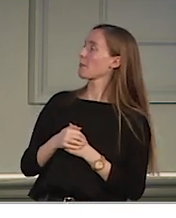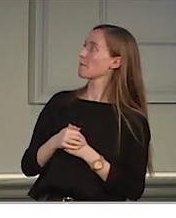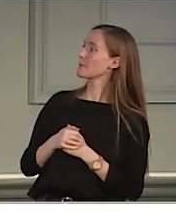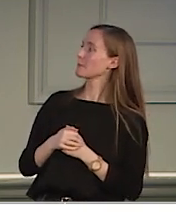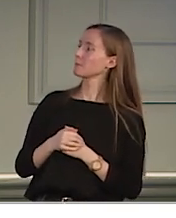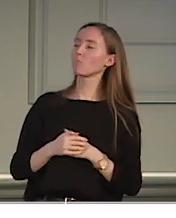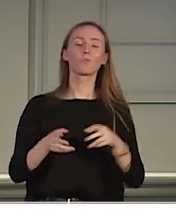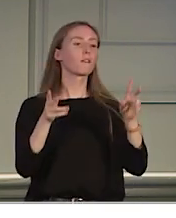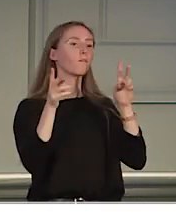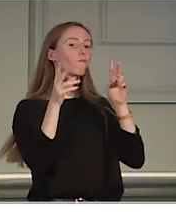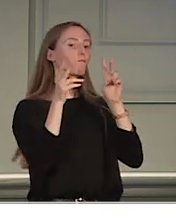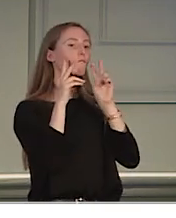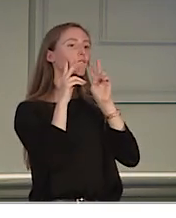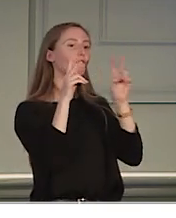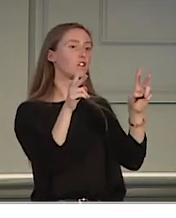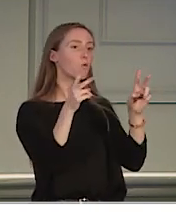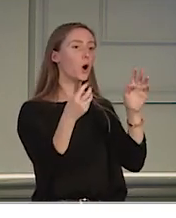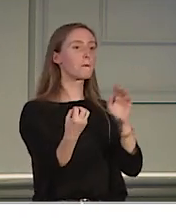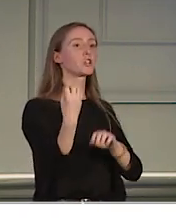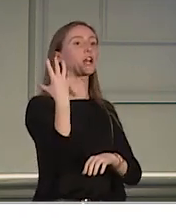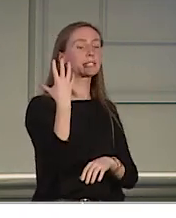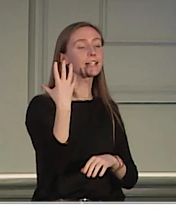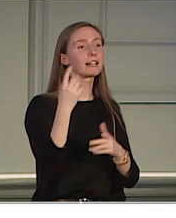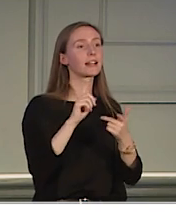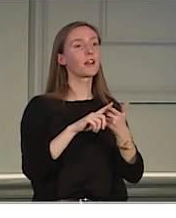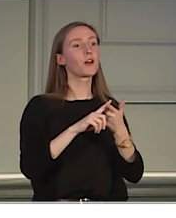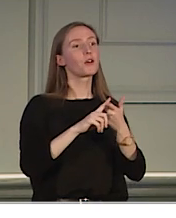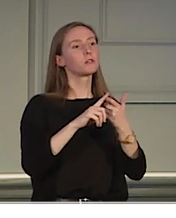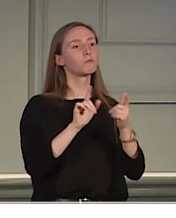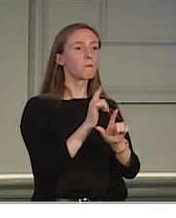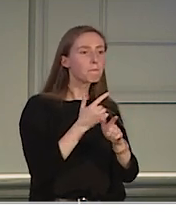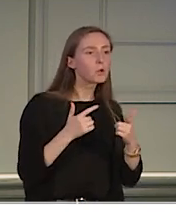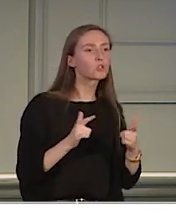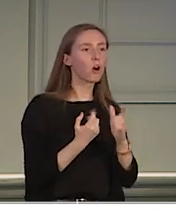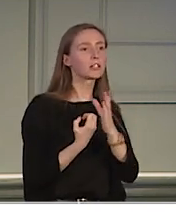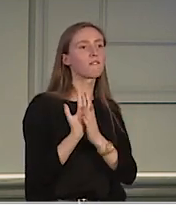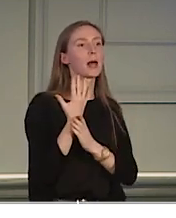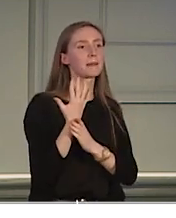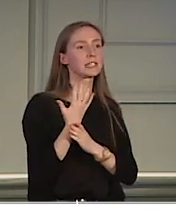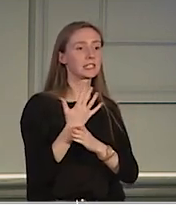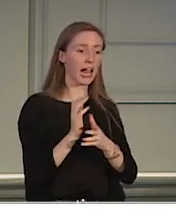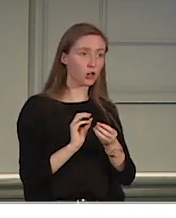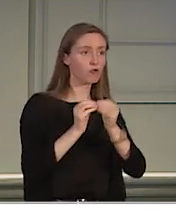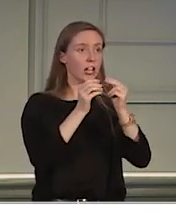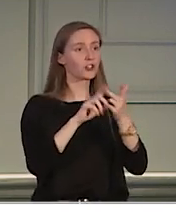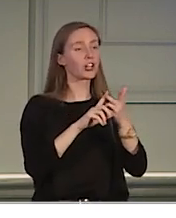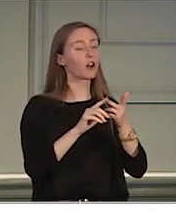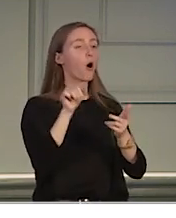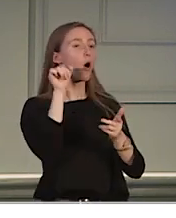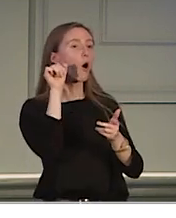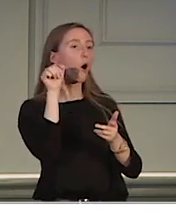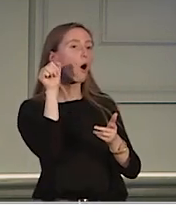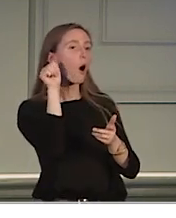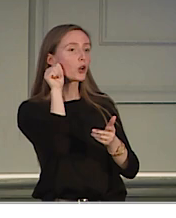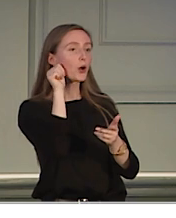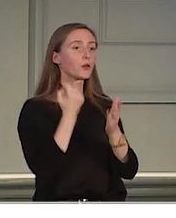Visual projection development, digital music instrument development and construction, audio development as part of a live electronic performance practice, and